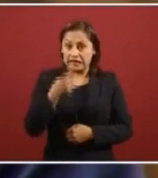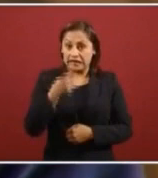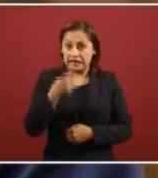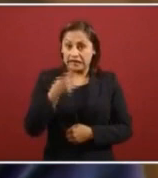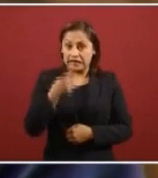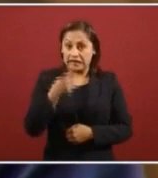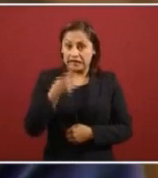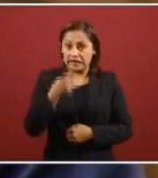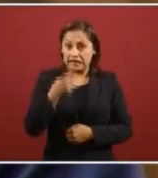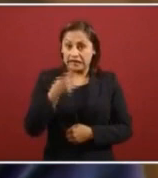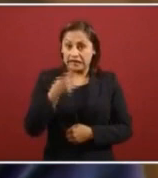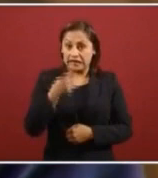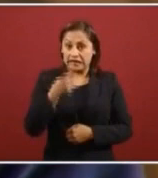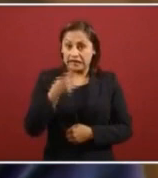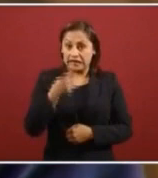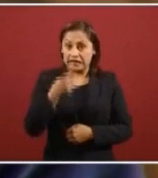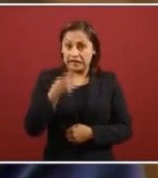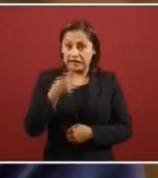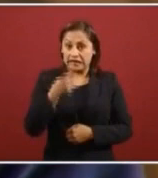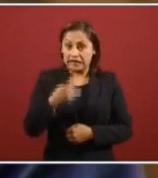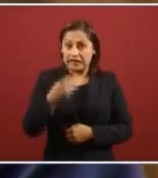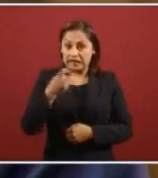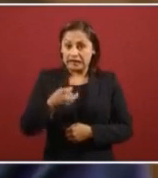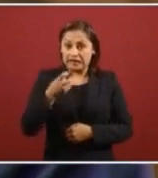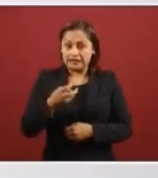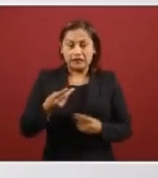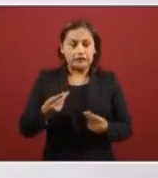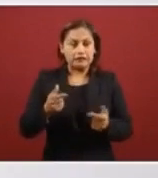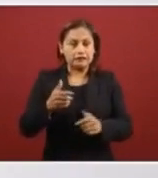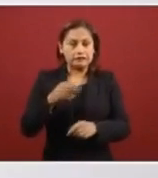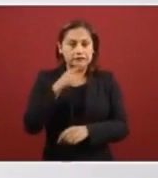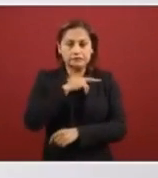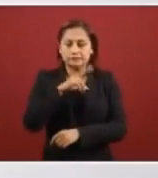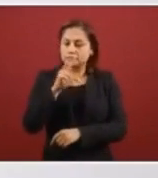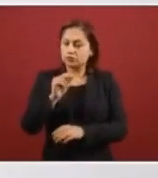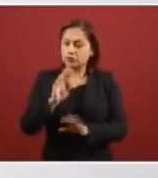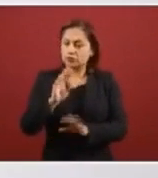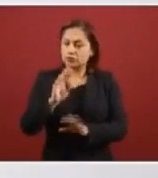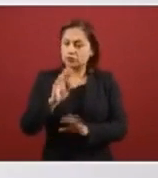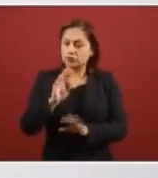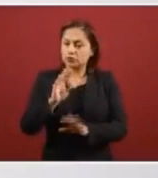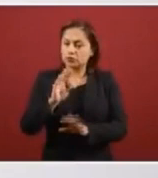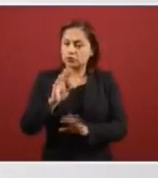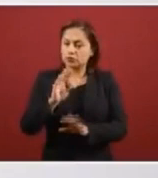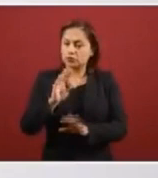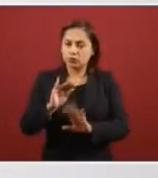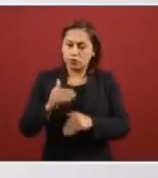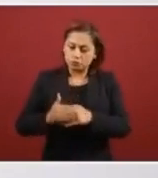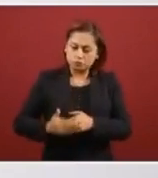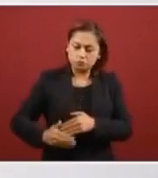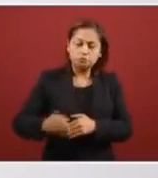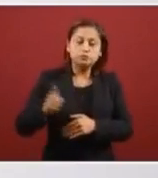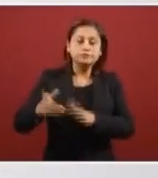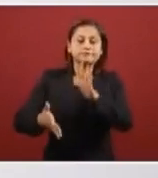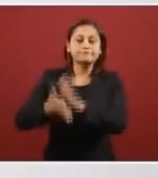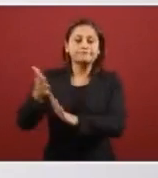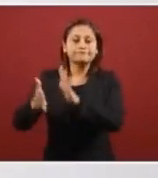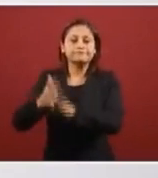it will be a long-term solution of better quality